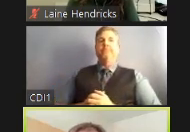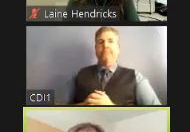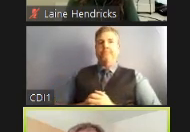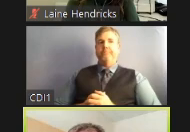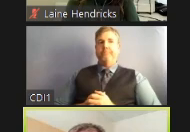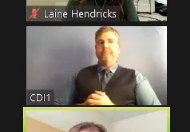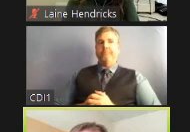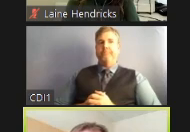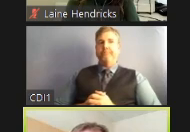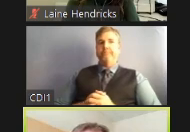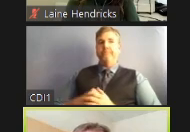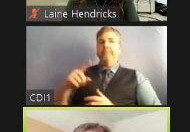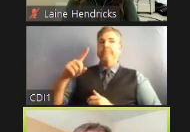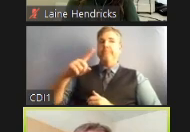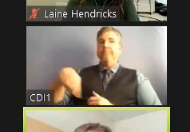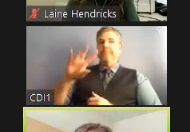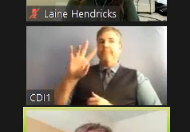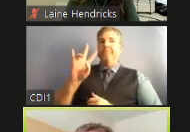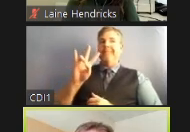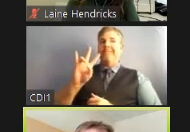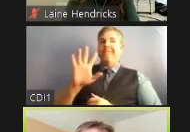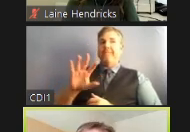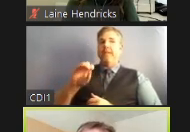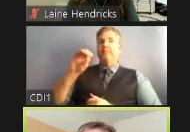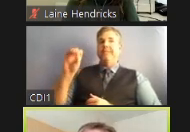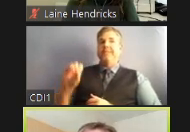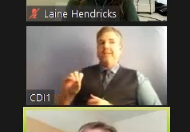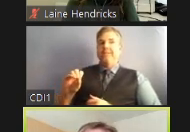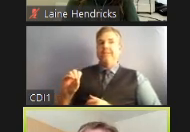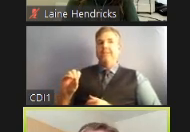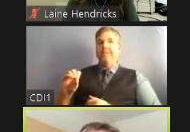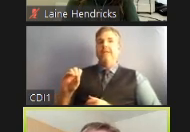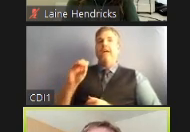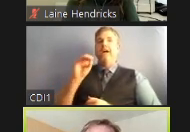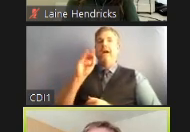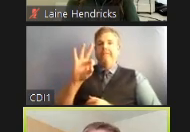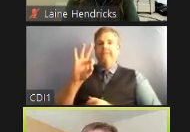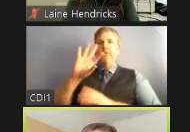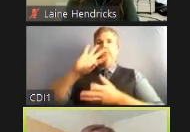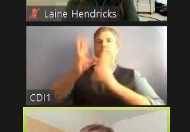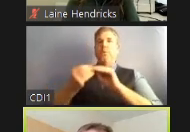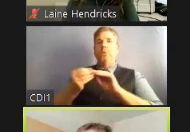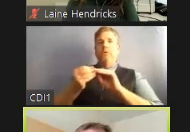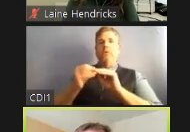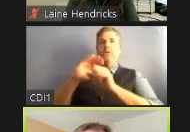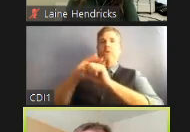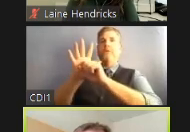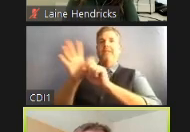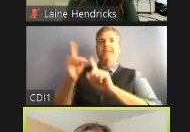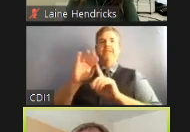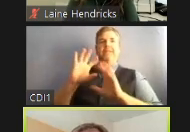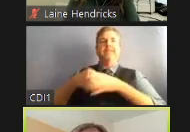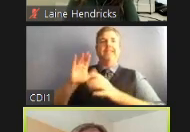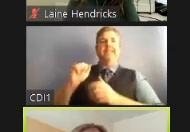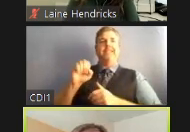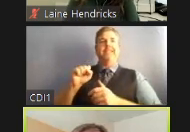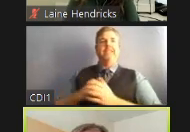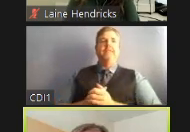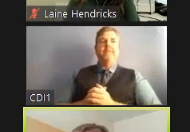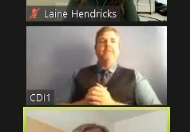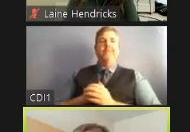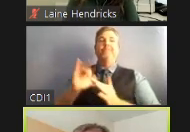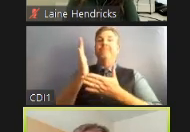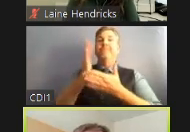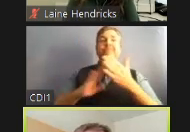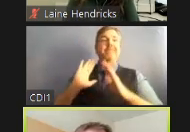of our cases. And this has been one of the most important features of our experience of the epidemic and has driven a lot of our strategies